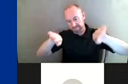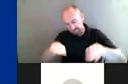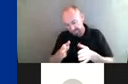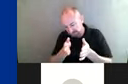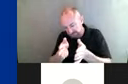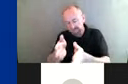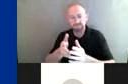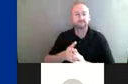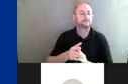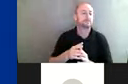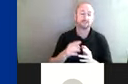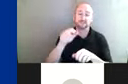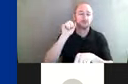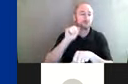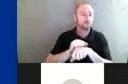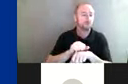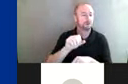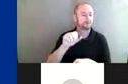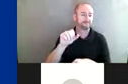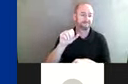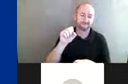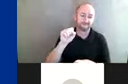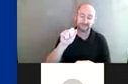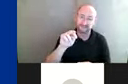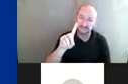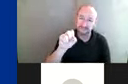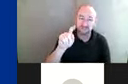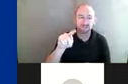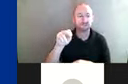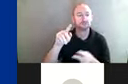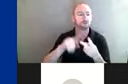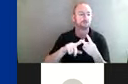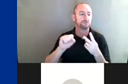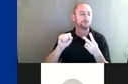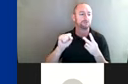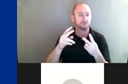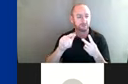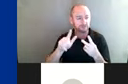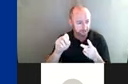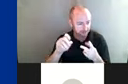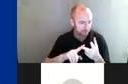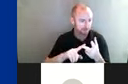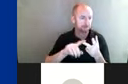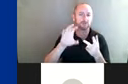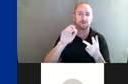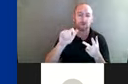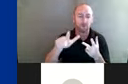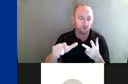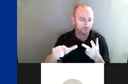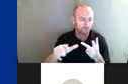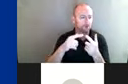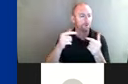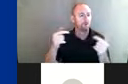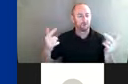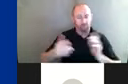flatline sandstones, shales, siltstones, coals, underclays, and there's a really variable colluvial soil thickness